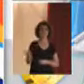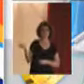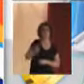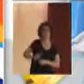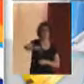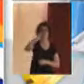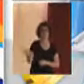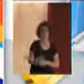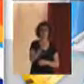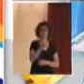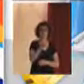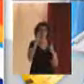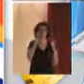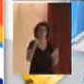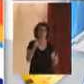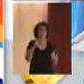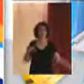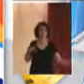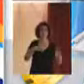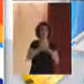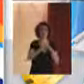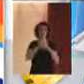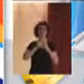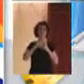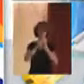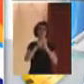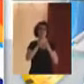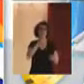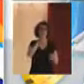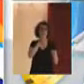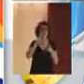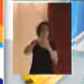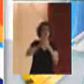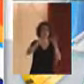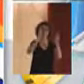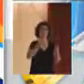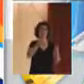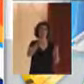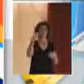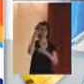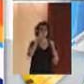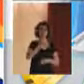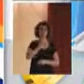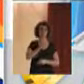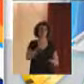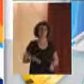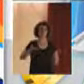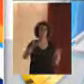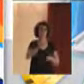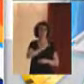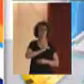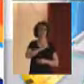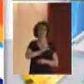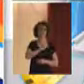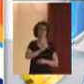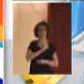and other practitioners who need remote access to this information. And I think that this